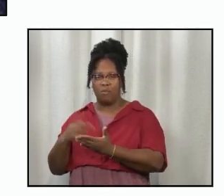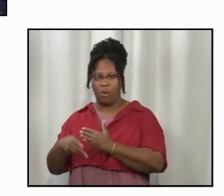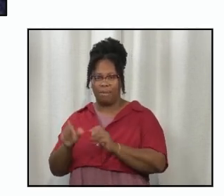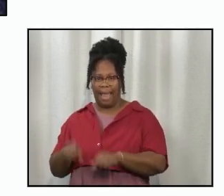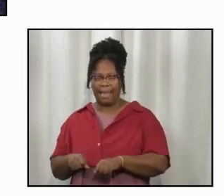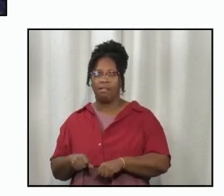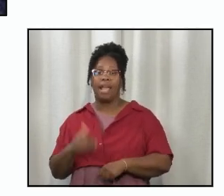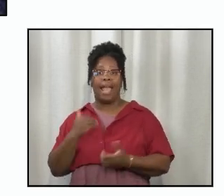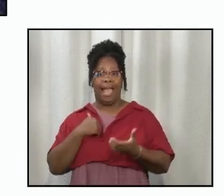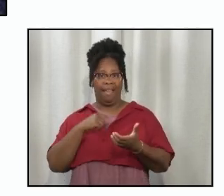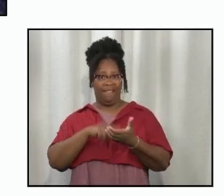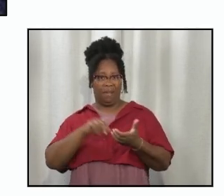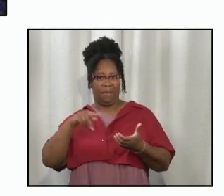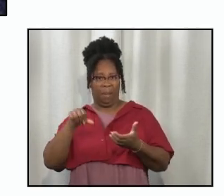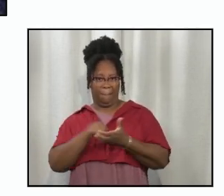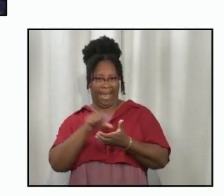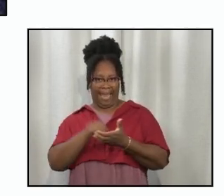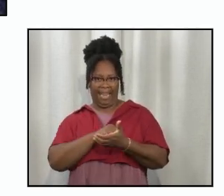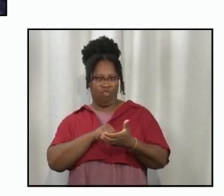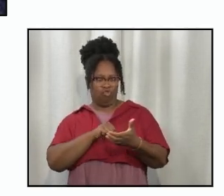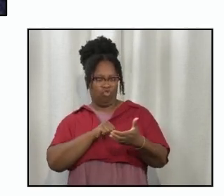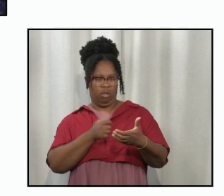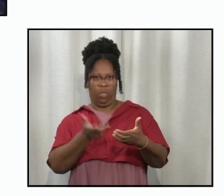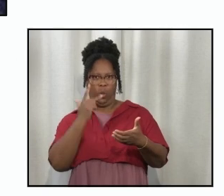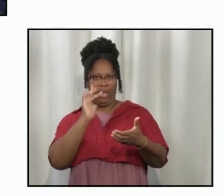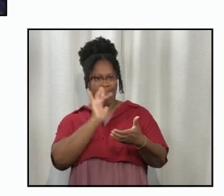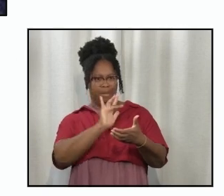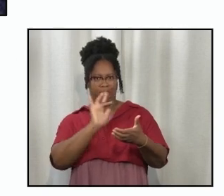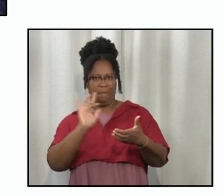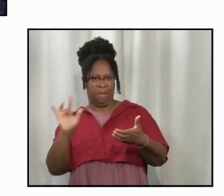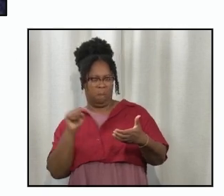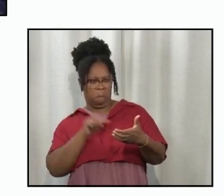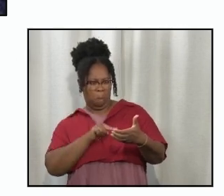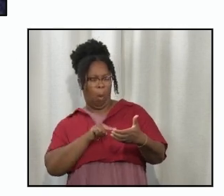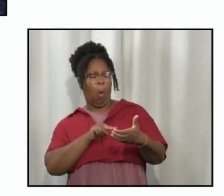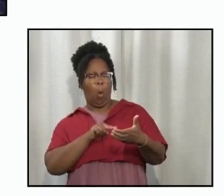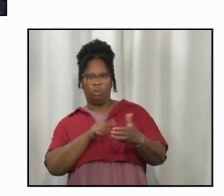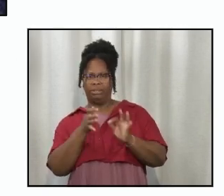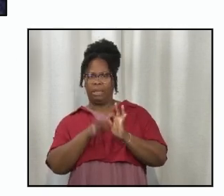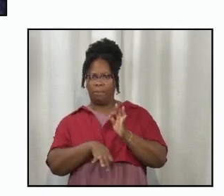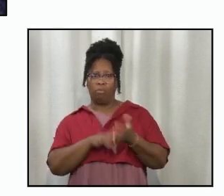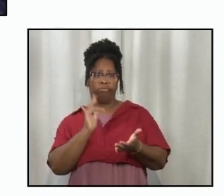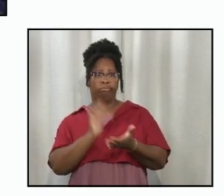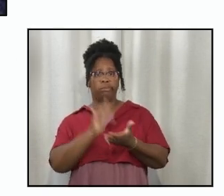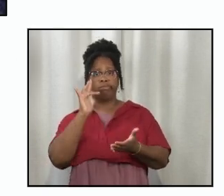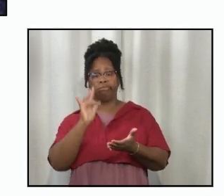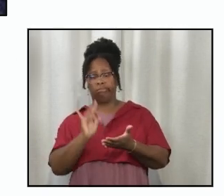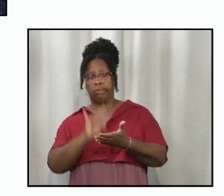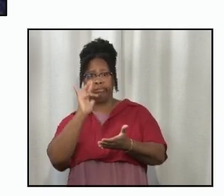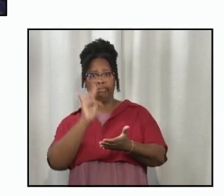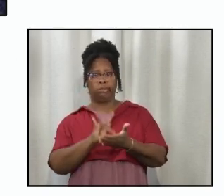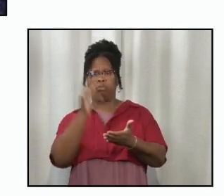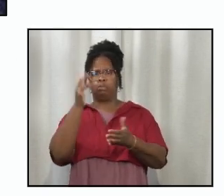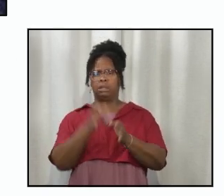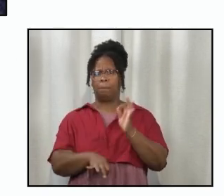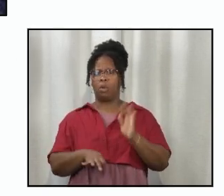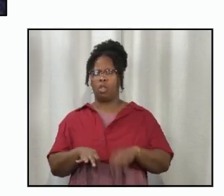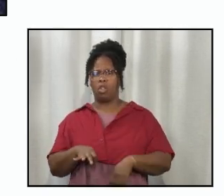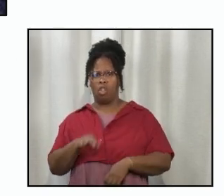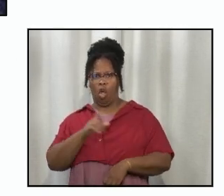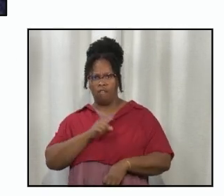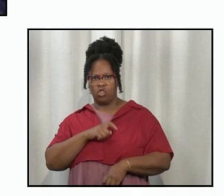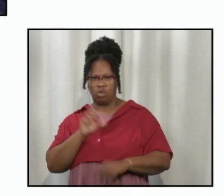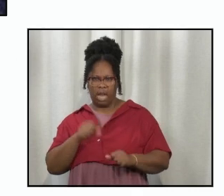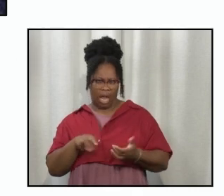landing page. There's a picture of it on the screen. With a very simple couple of presses of a button, an officer can identify if